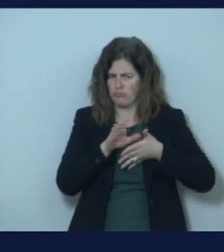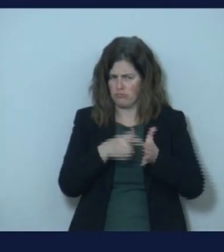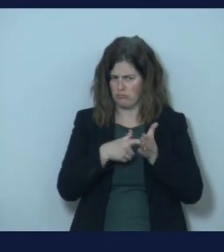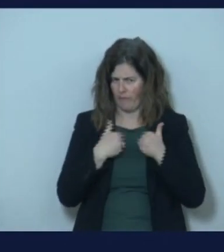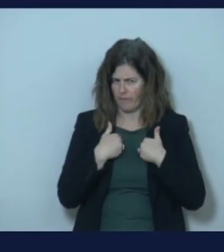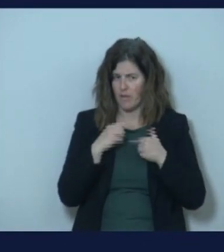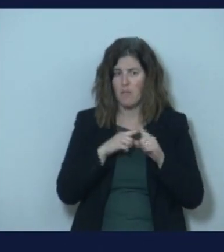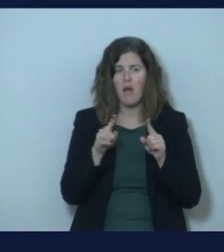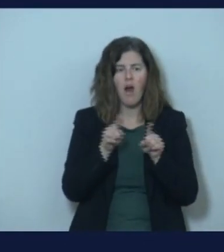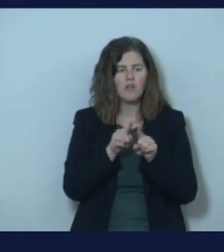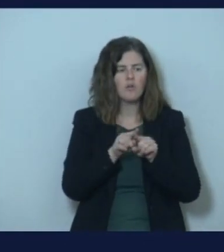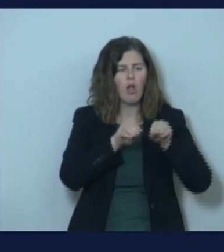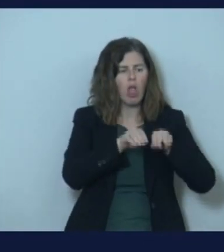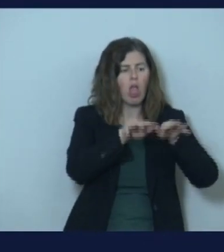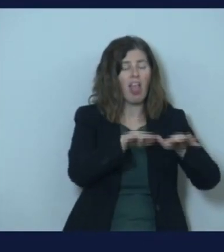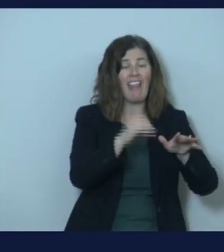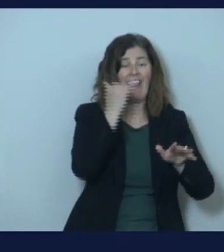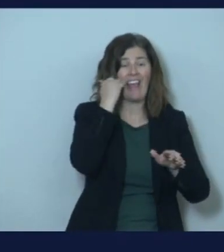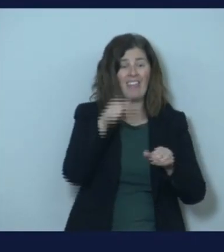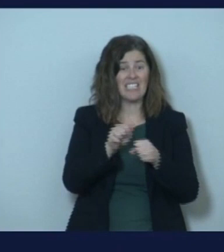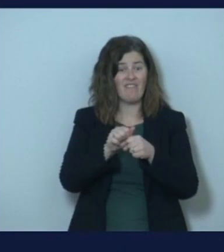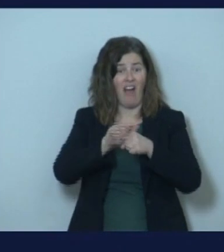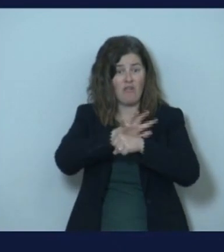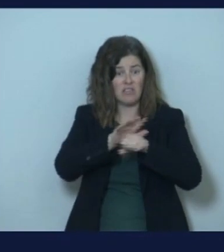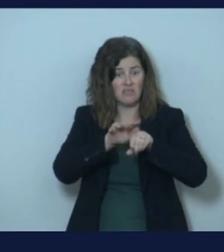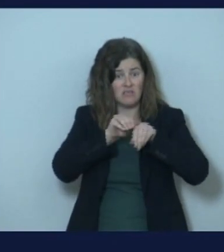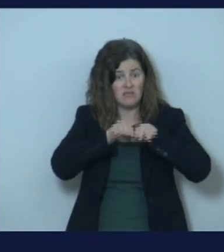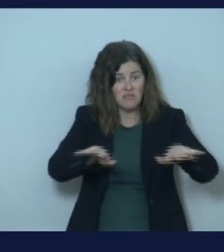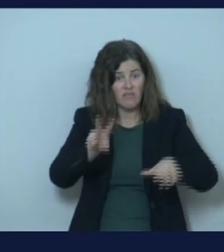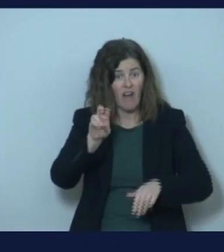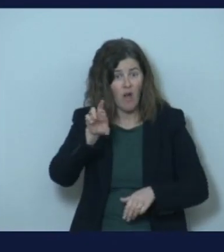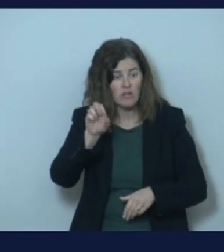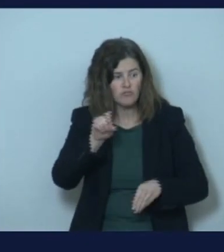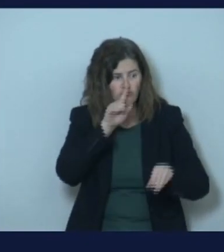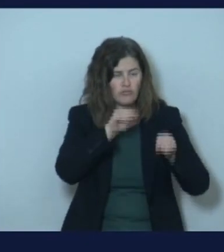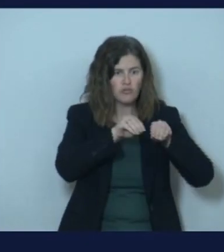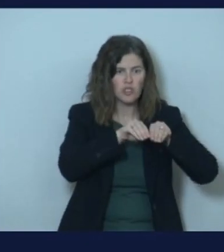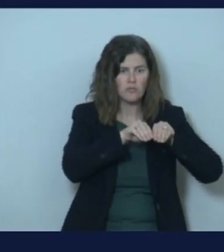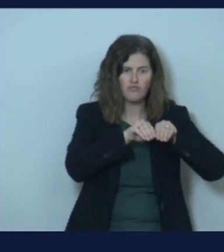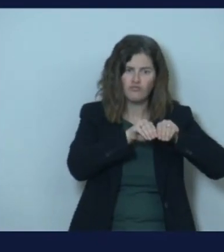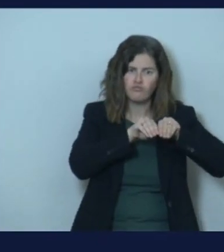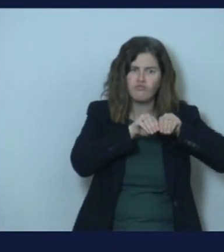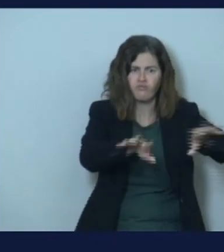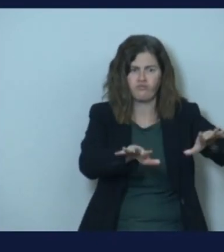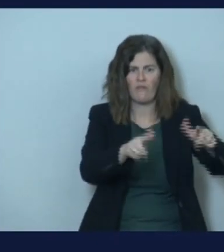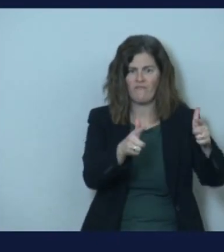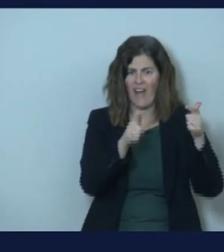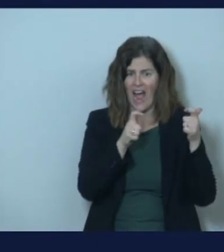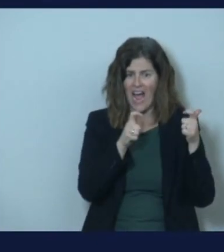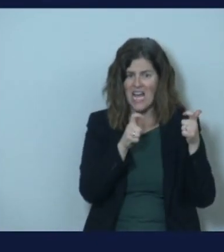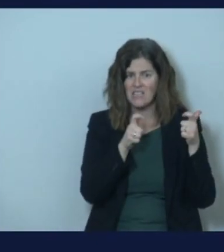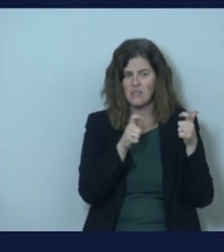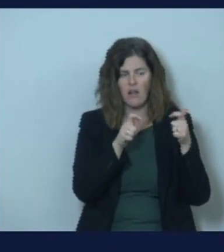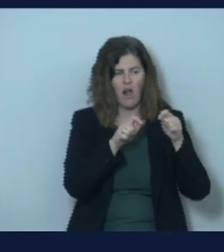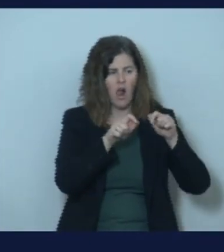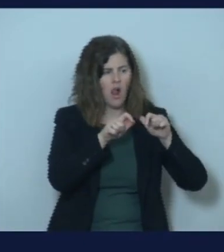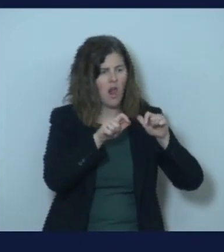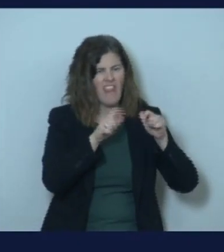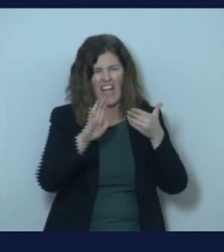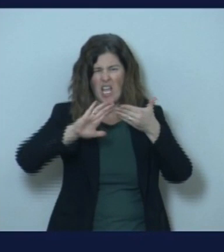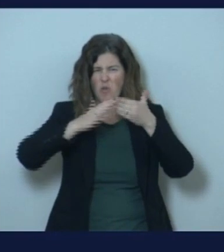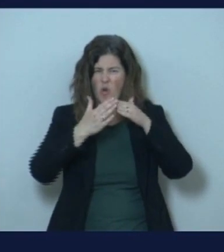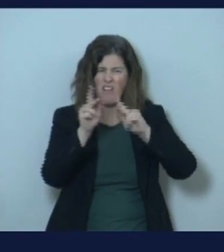the prevalence. If this virus is spreading so rapidly and is ravaging a community